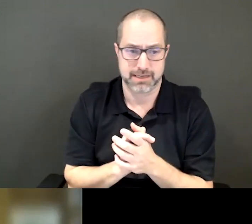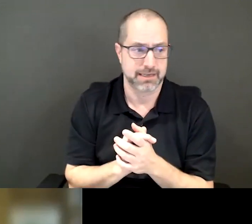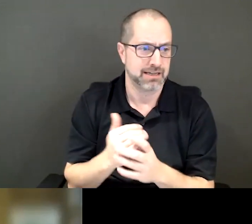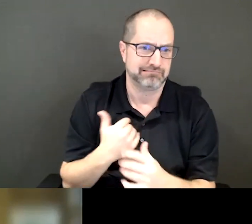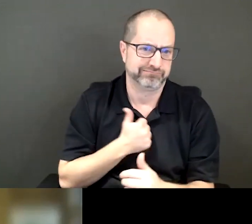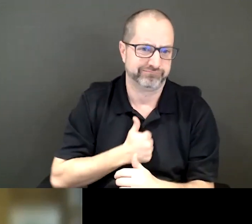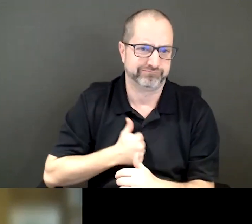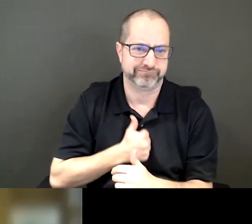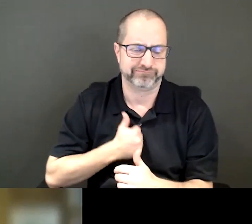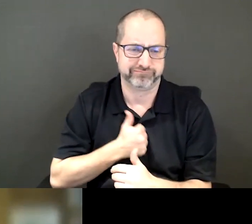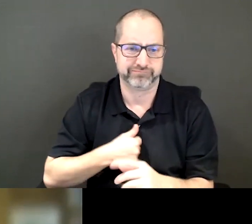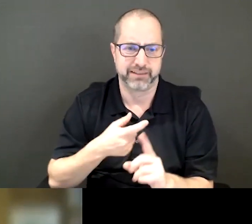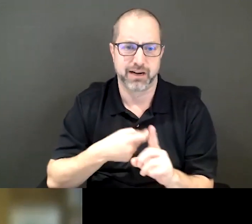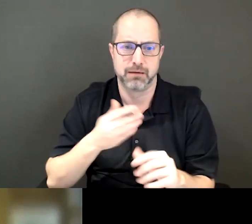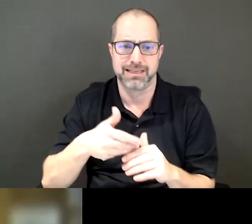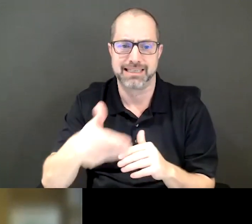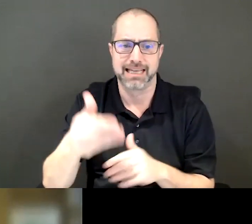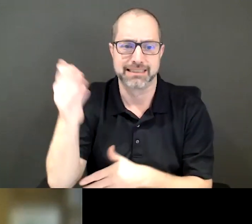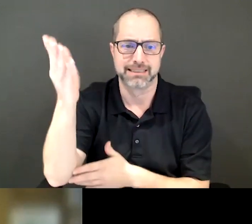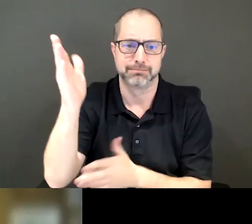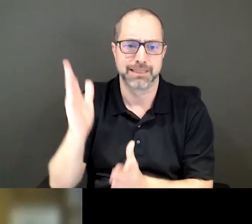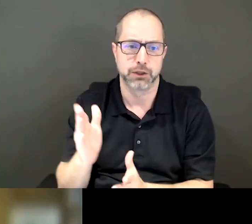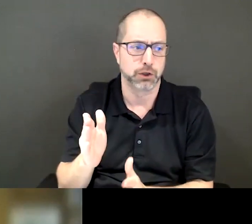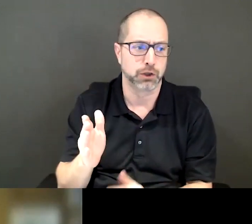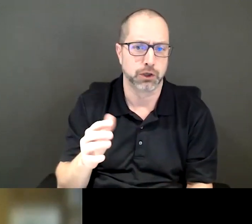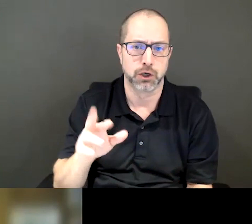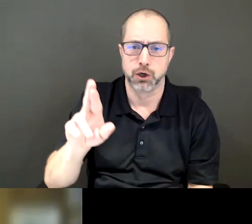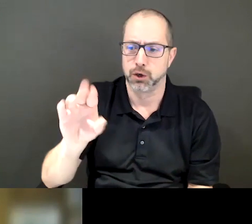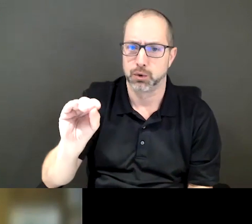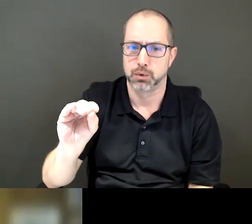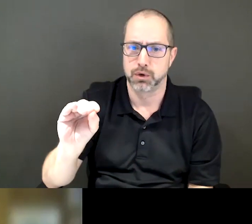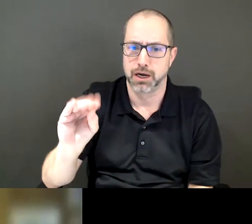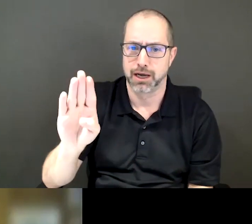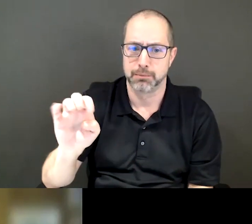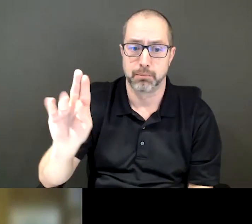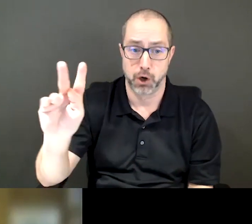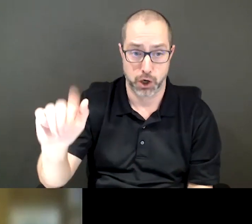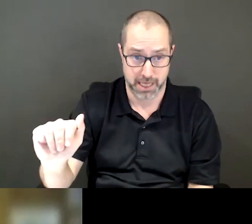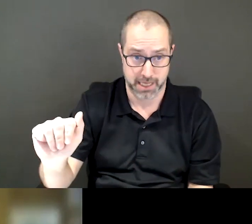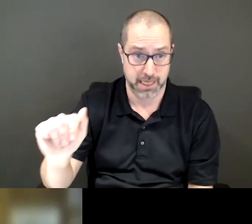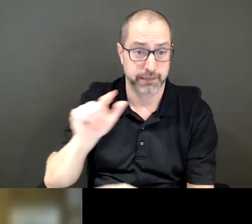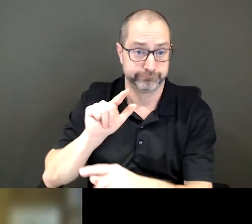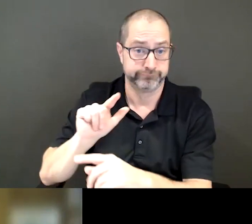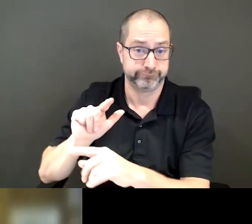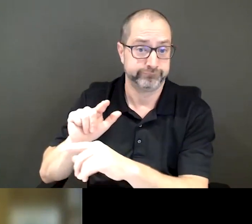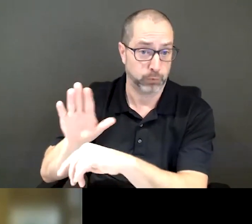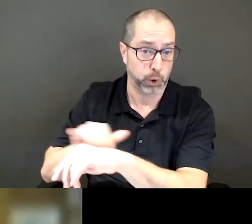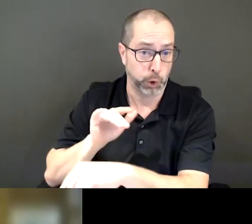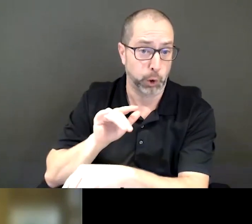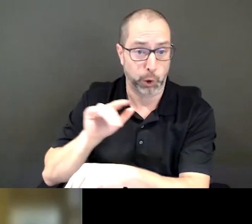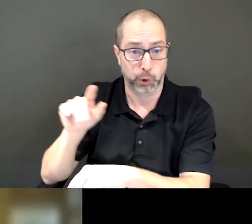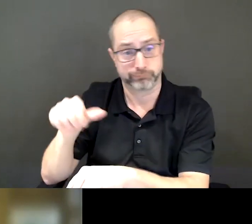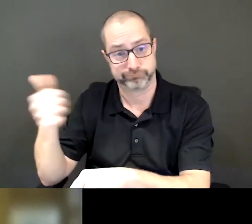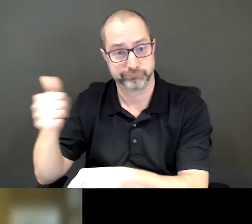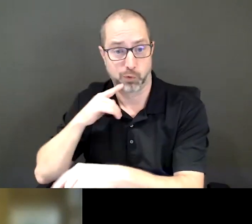regrets from our next speaker, Nokomis Roberta. She's been called to other duties and is